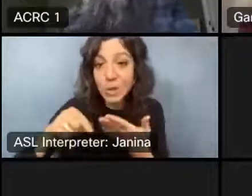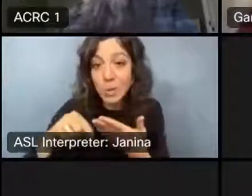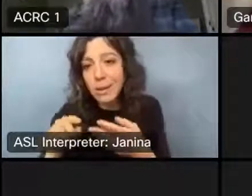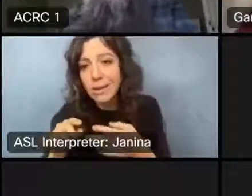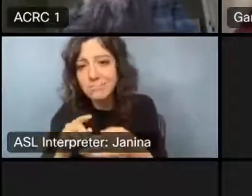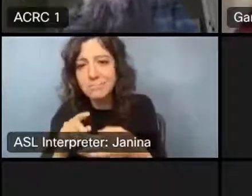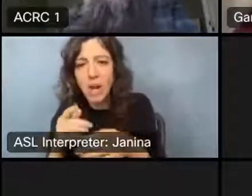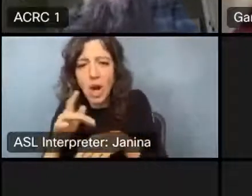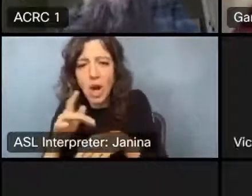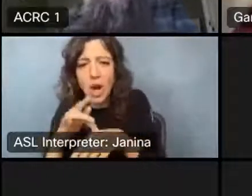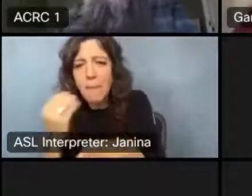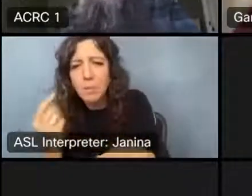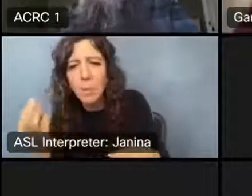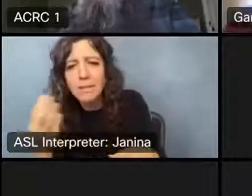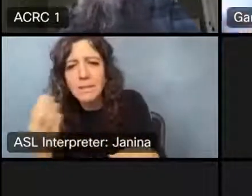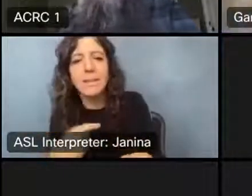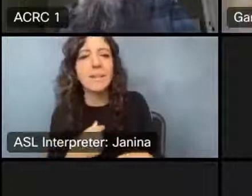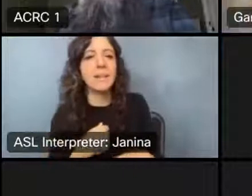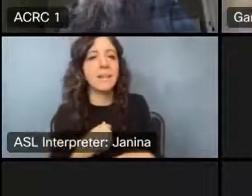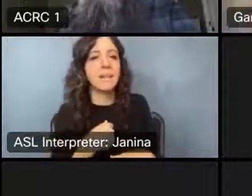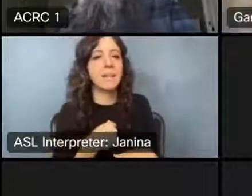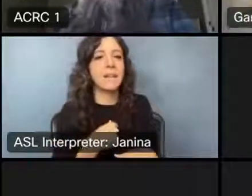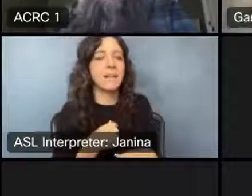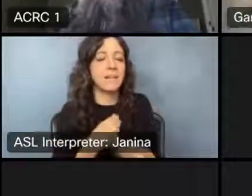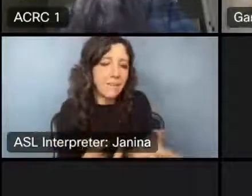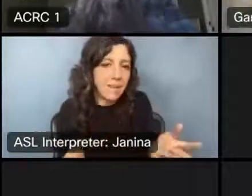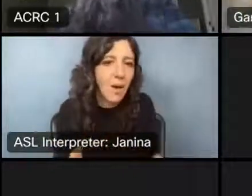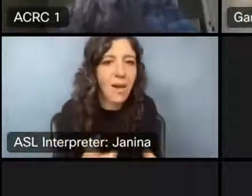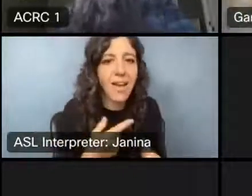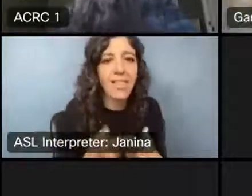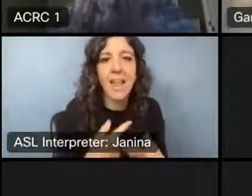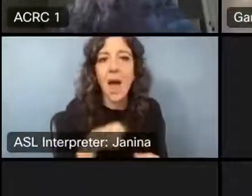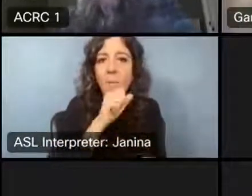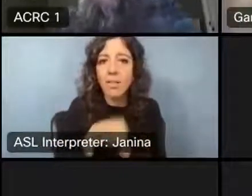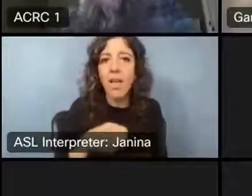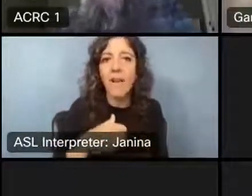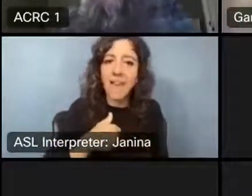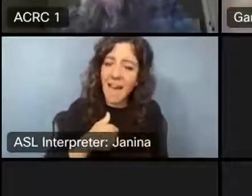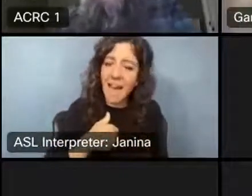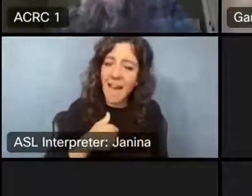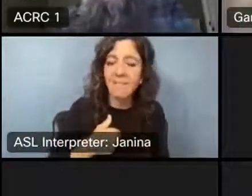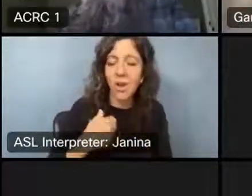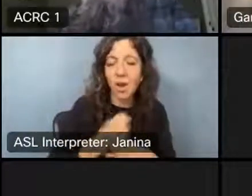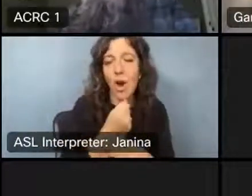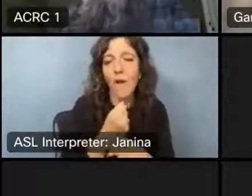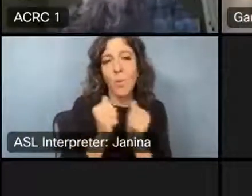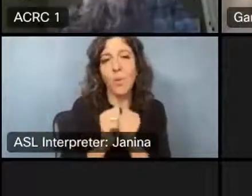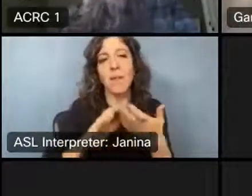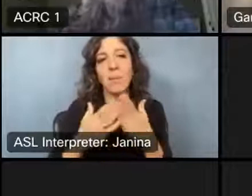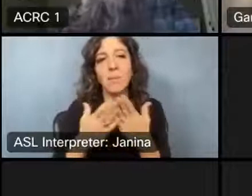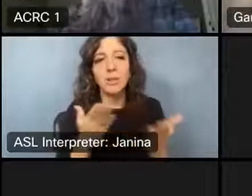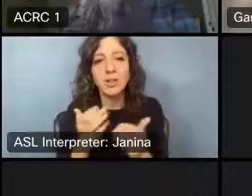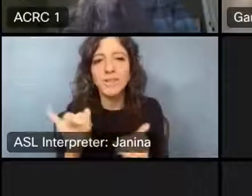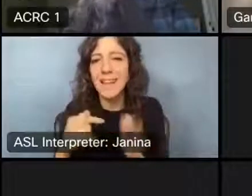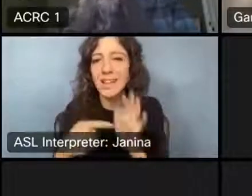be able to host a coffee with community services with a really good example of what one might look like. For example, with some of the